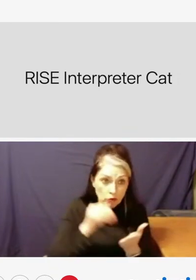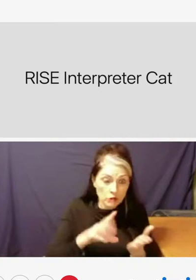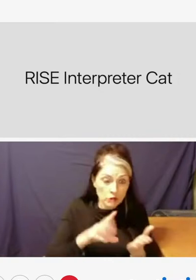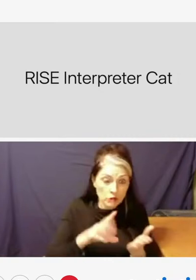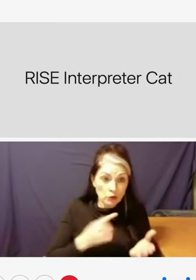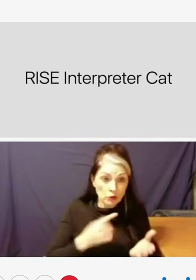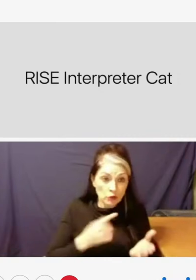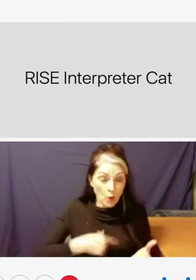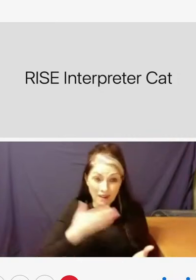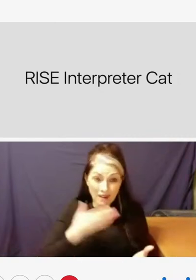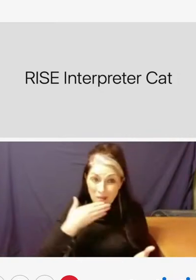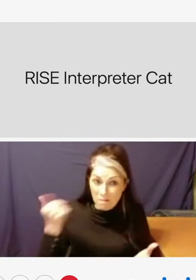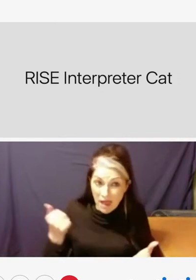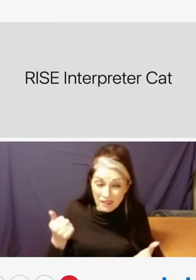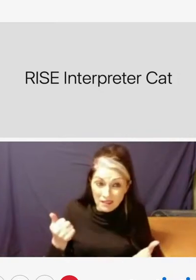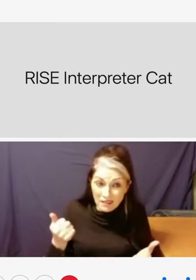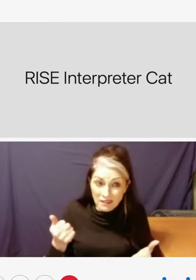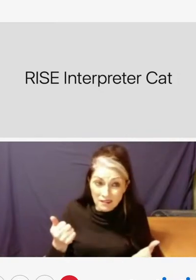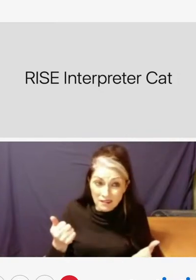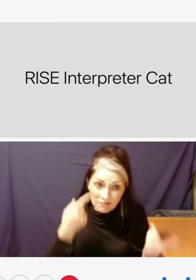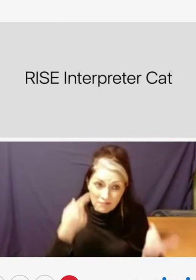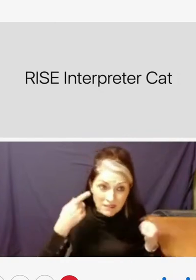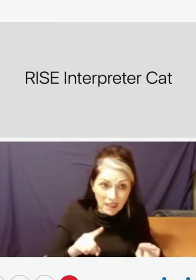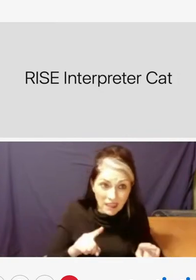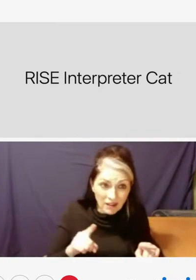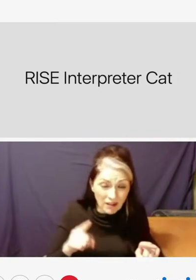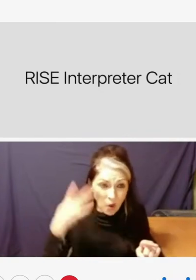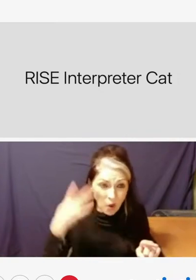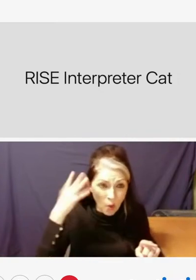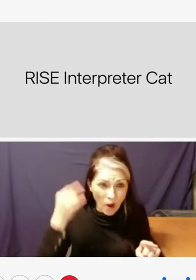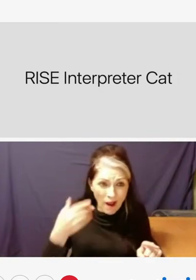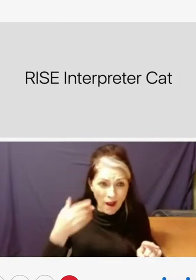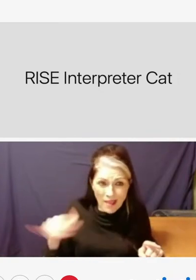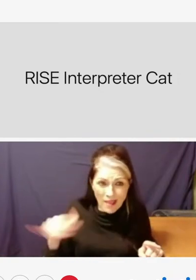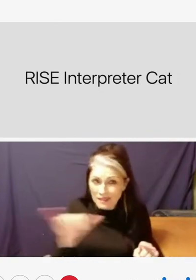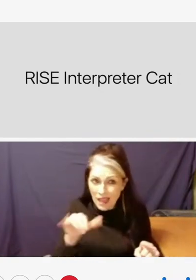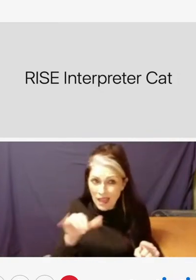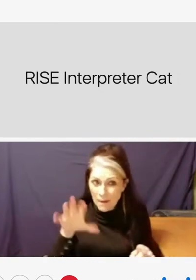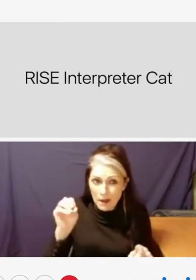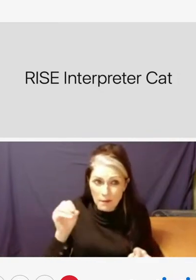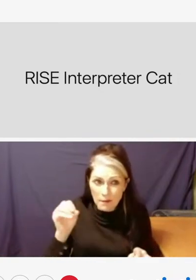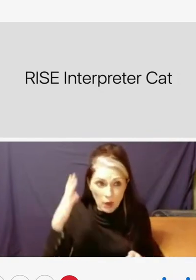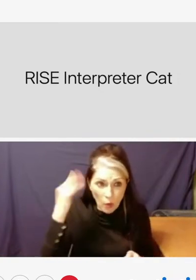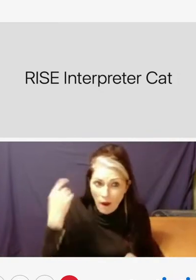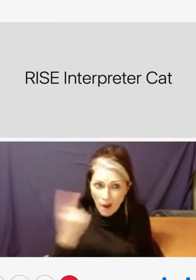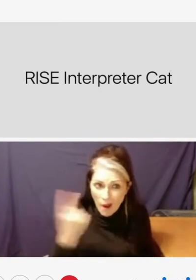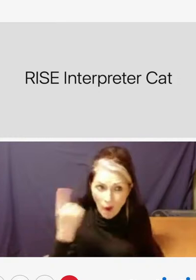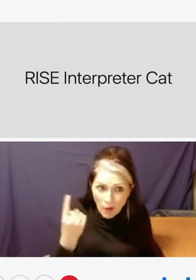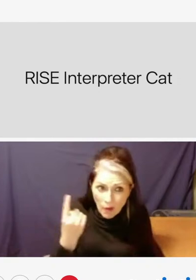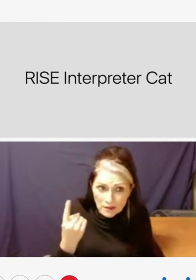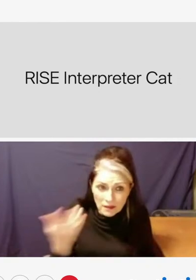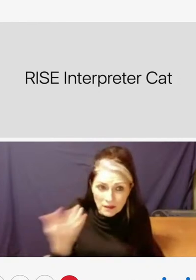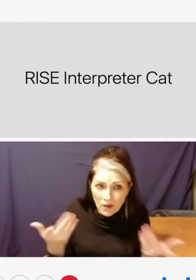are why don't we keep going back to the same company what's going on so okay thank you